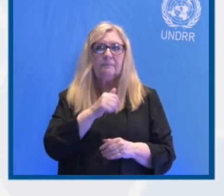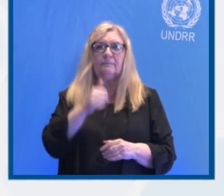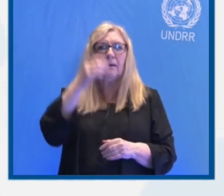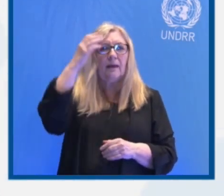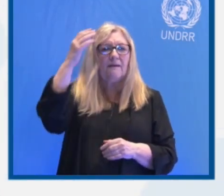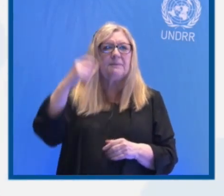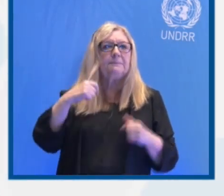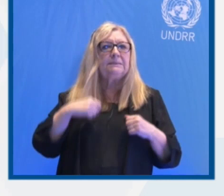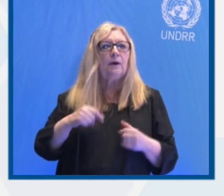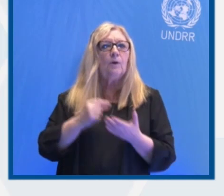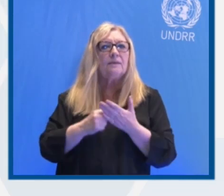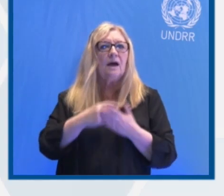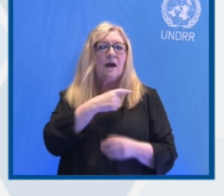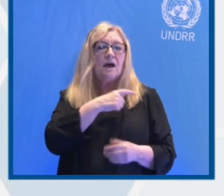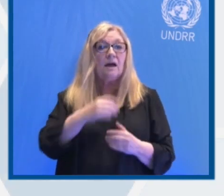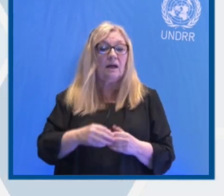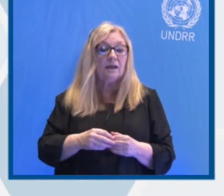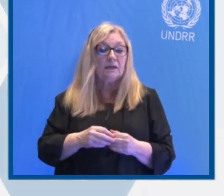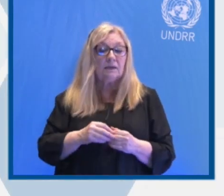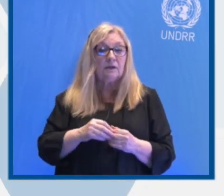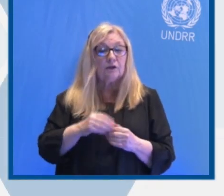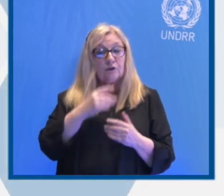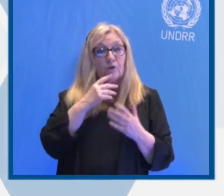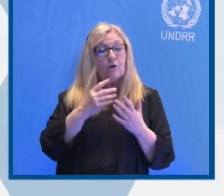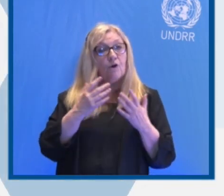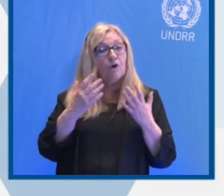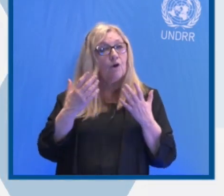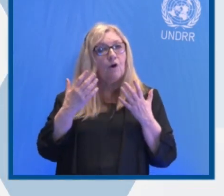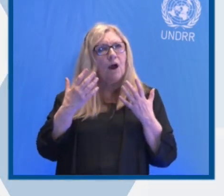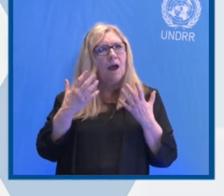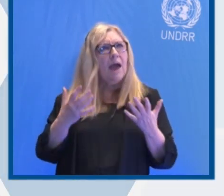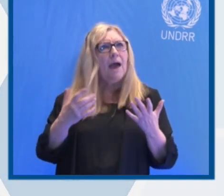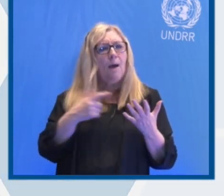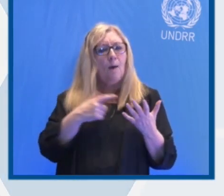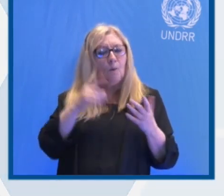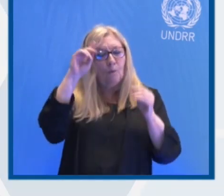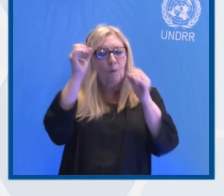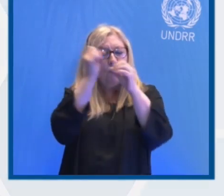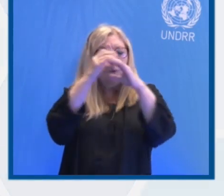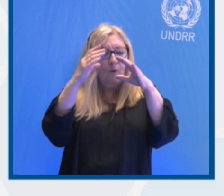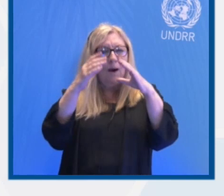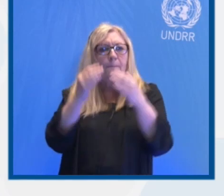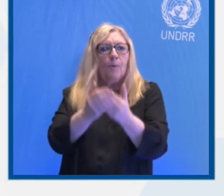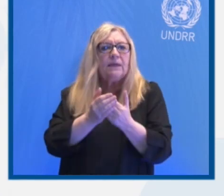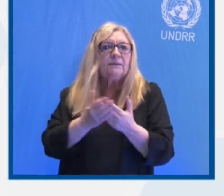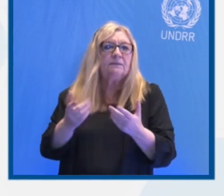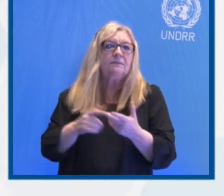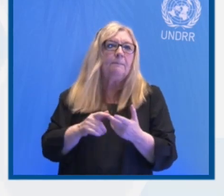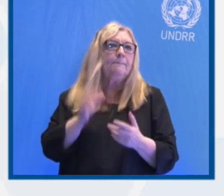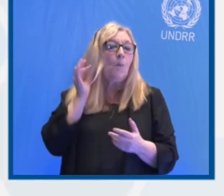risk and their participation in imagining infrastructure systems in a manner